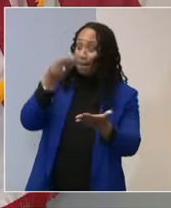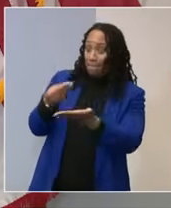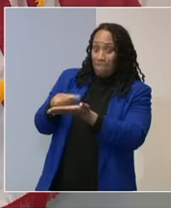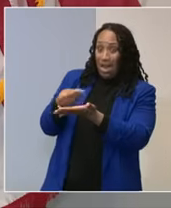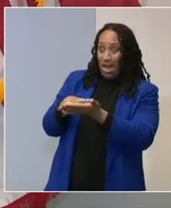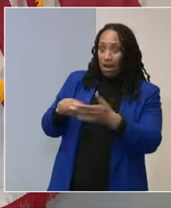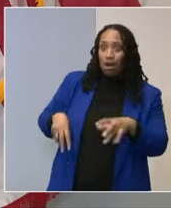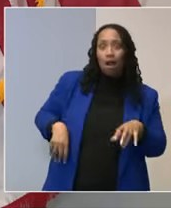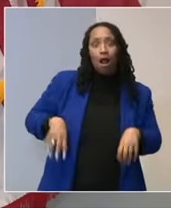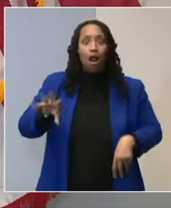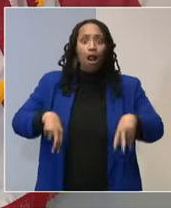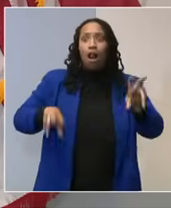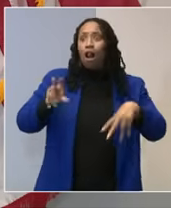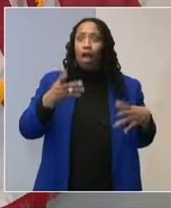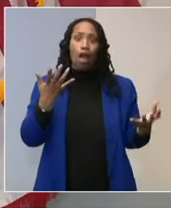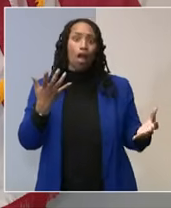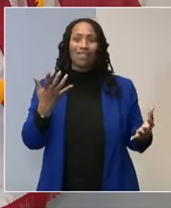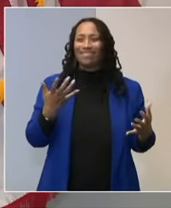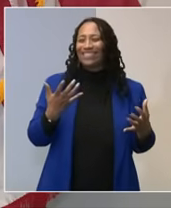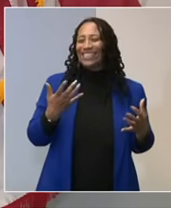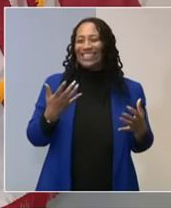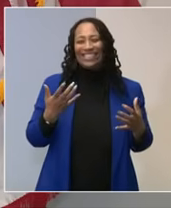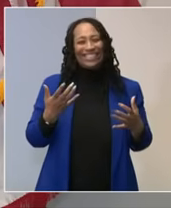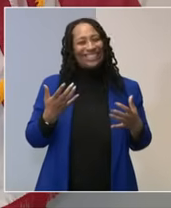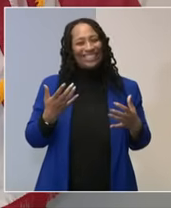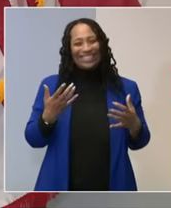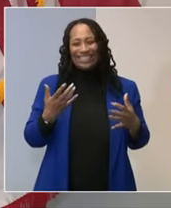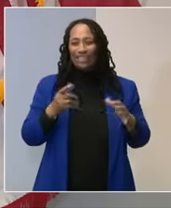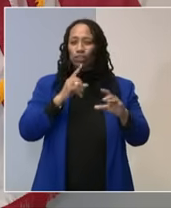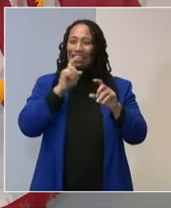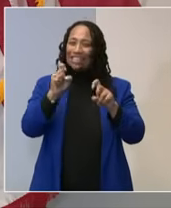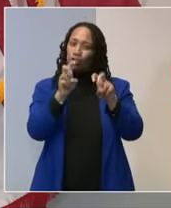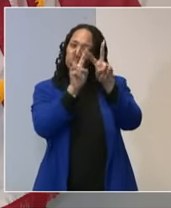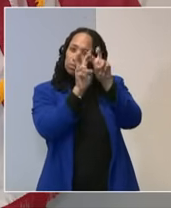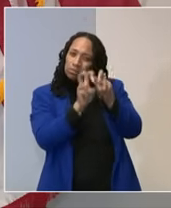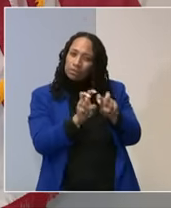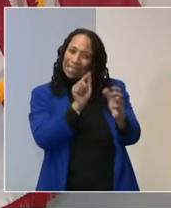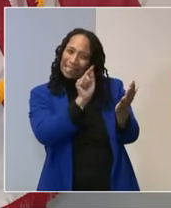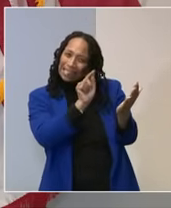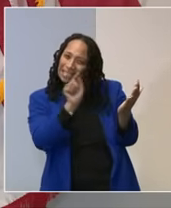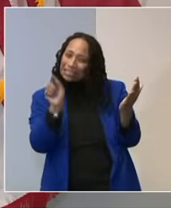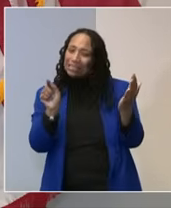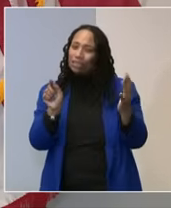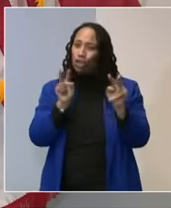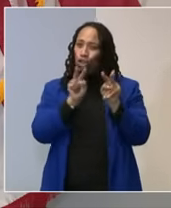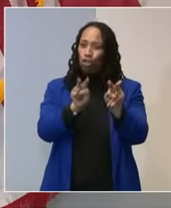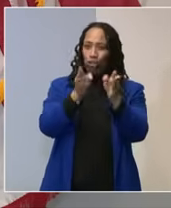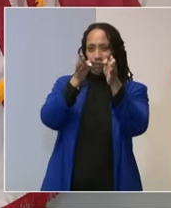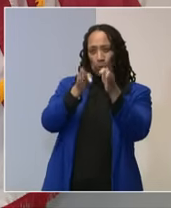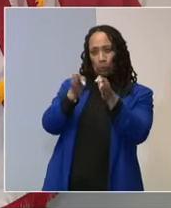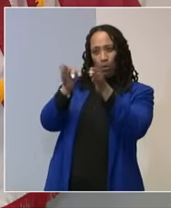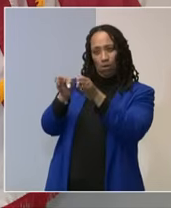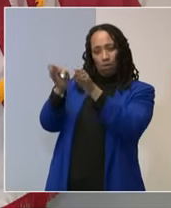that we need to take a look at. I think that